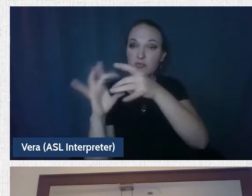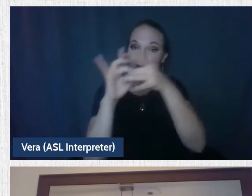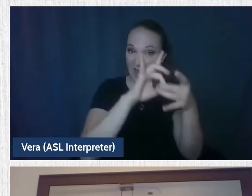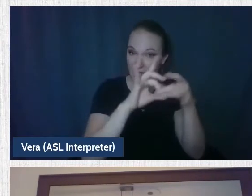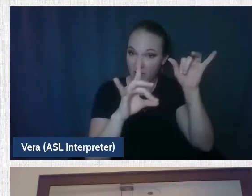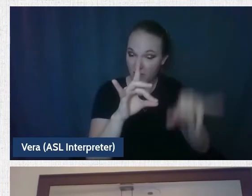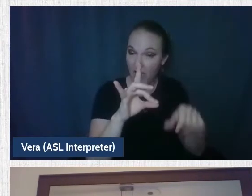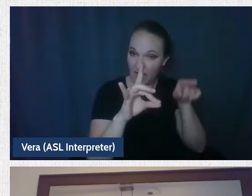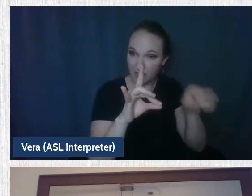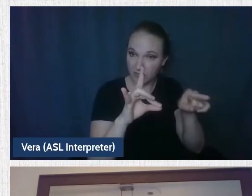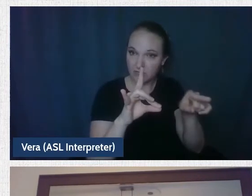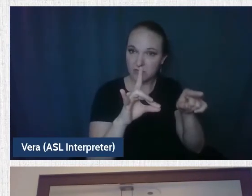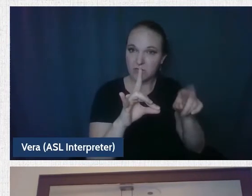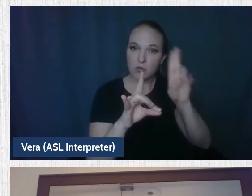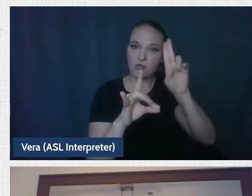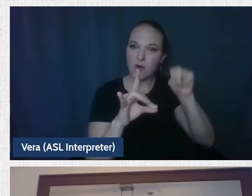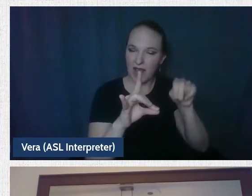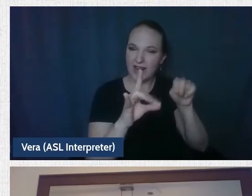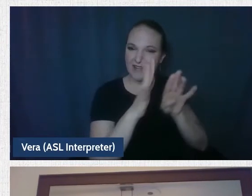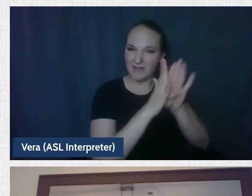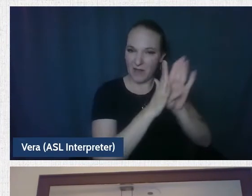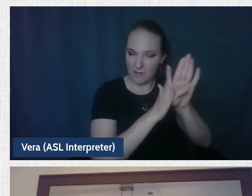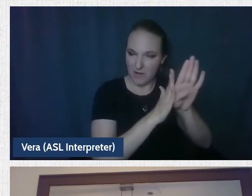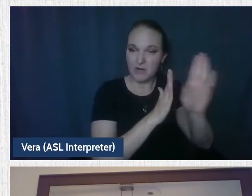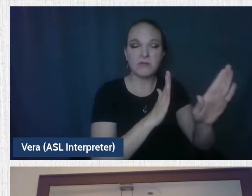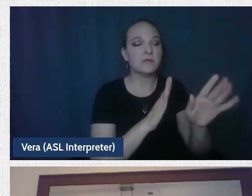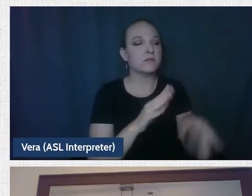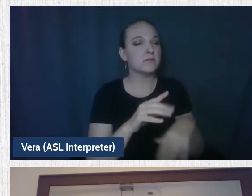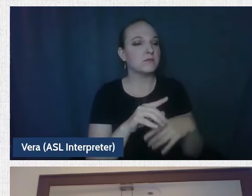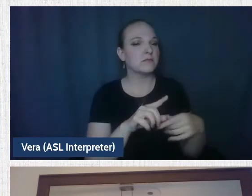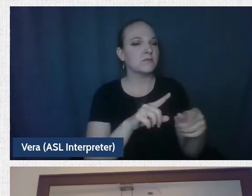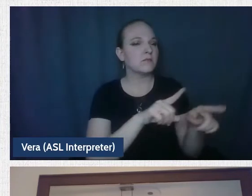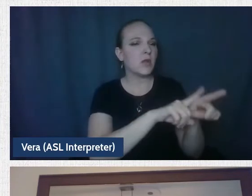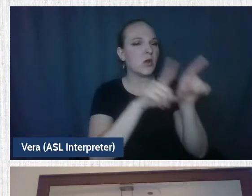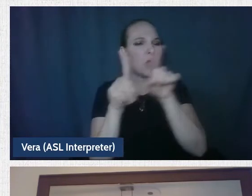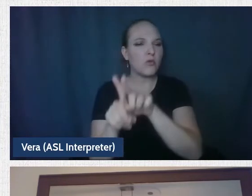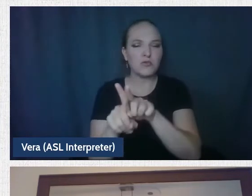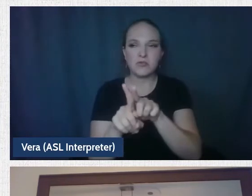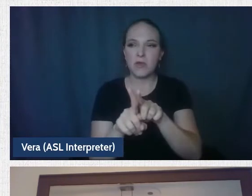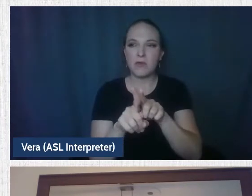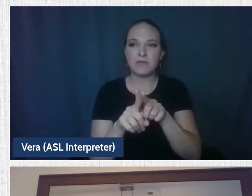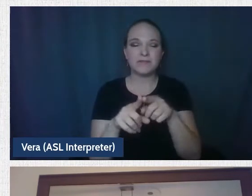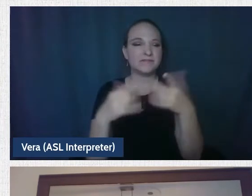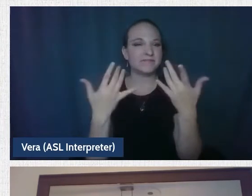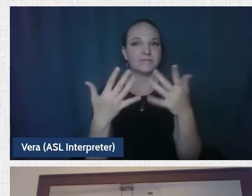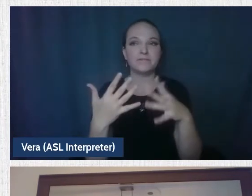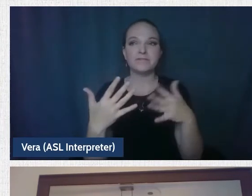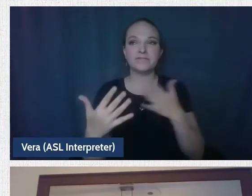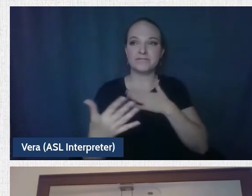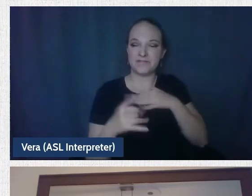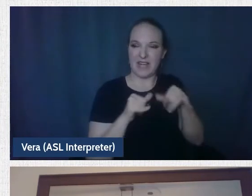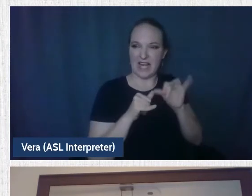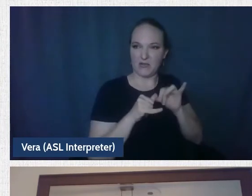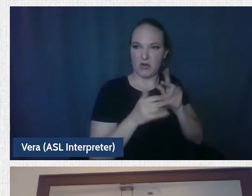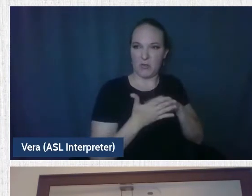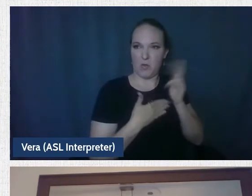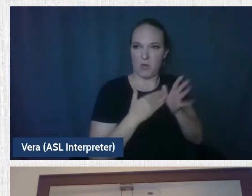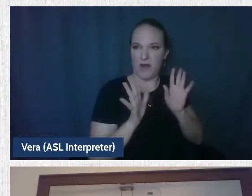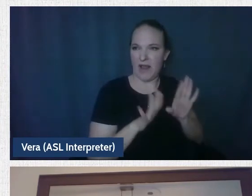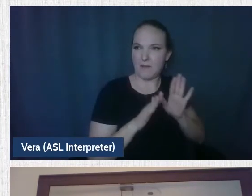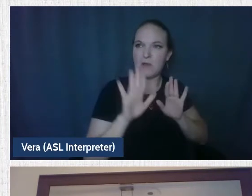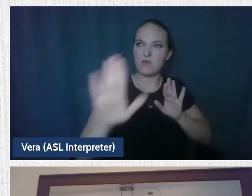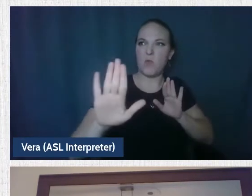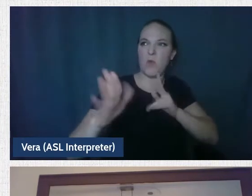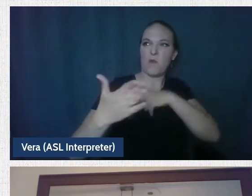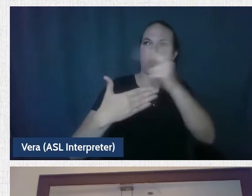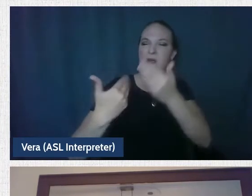SDGs, and that looks to cross disciplinary boundaries. This Ingenuity Labs here is a great